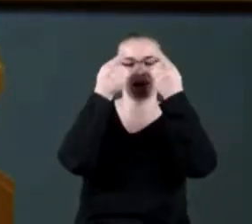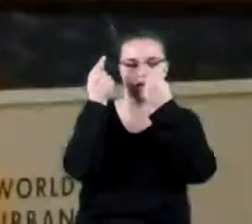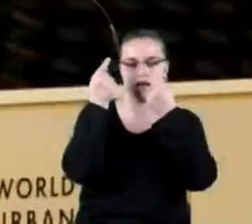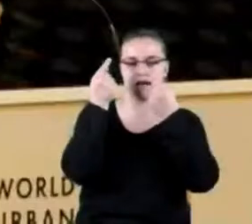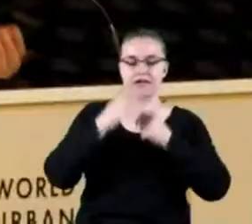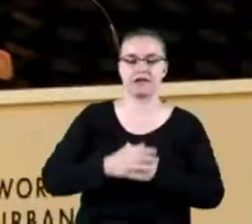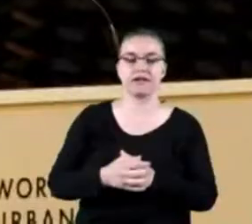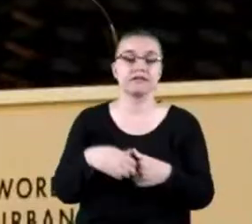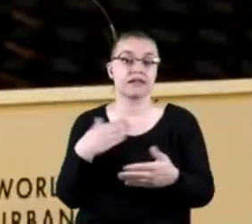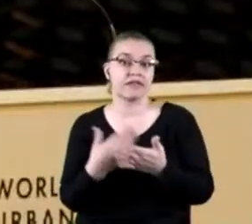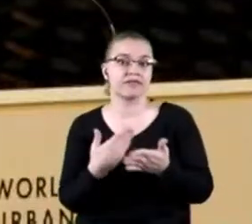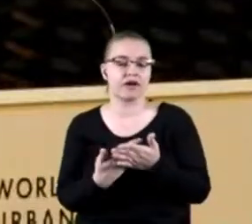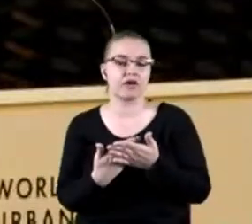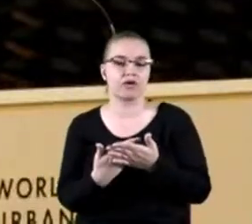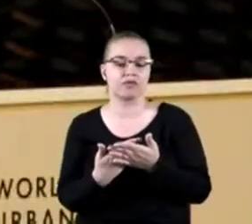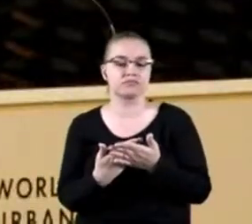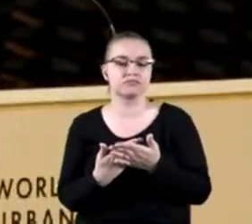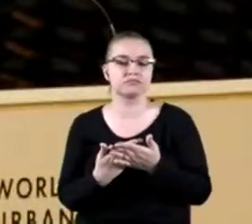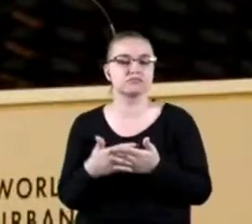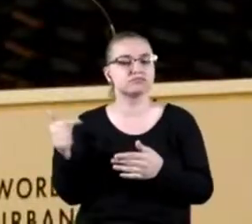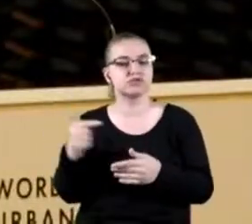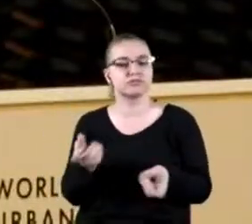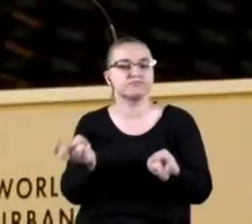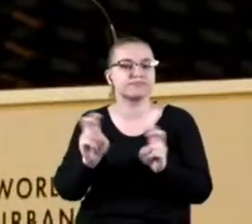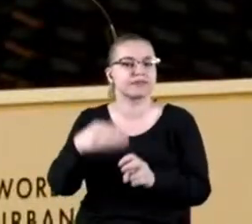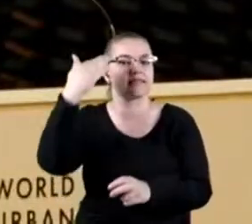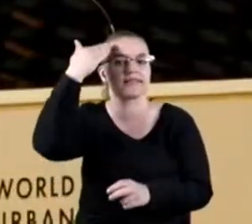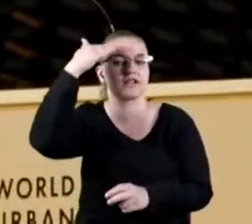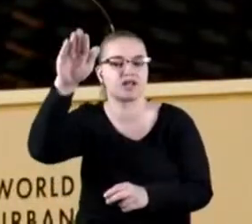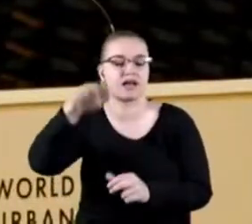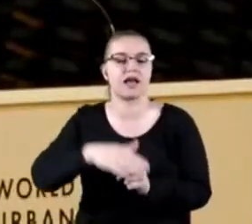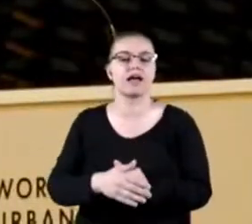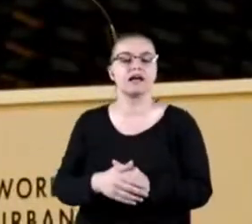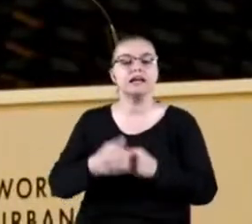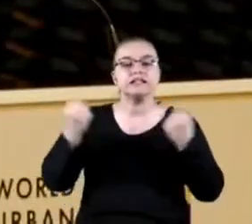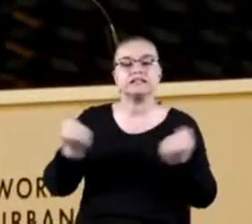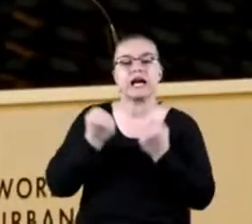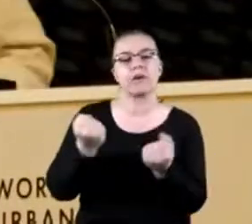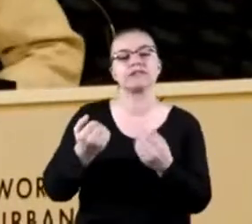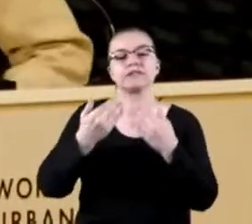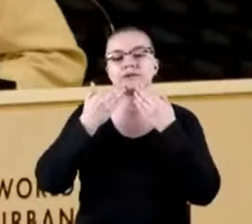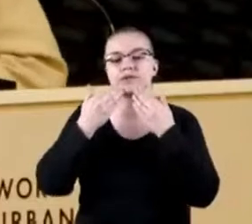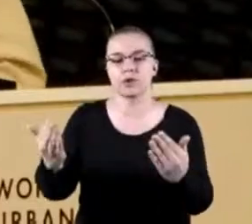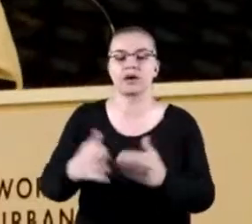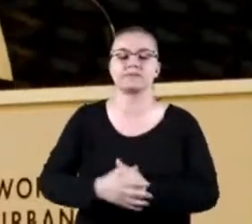to create hope and above all, to go into action. Thank you very much.